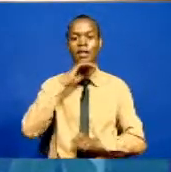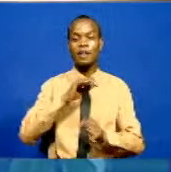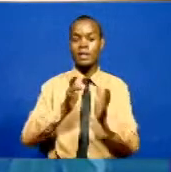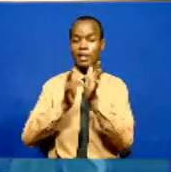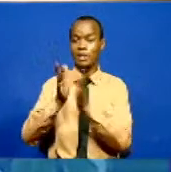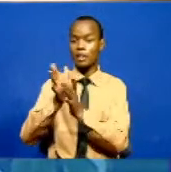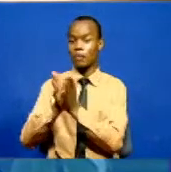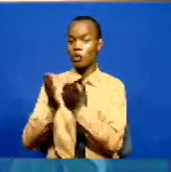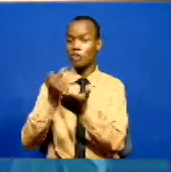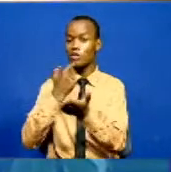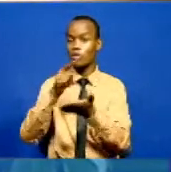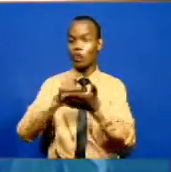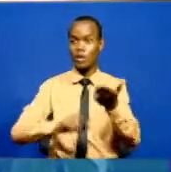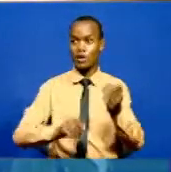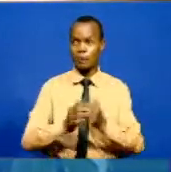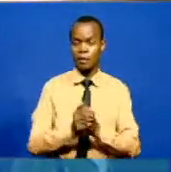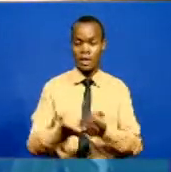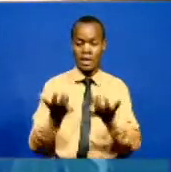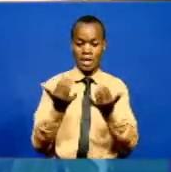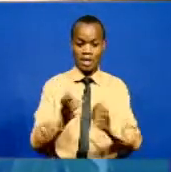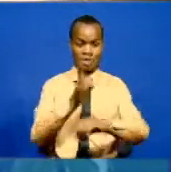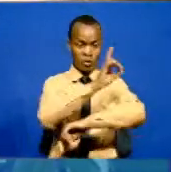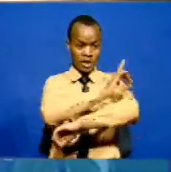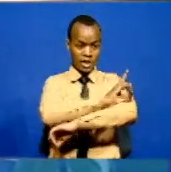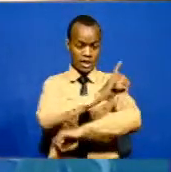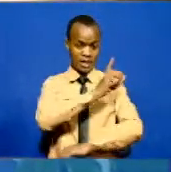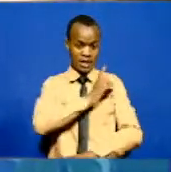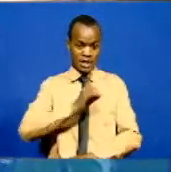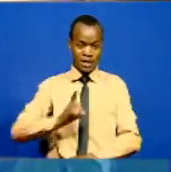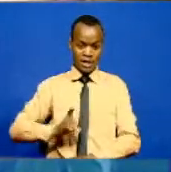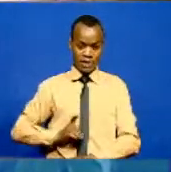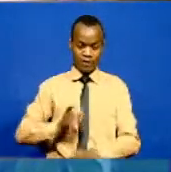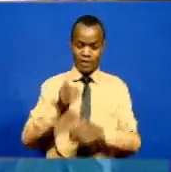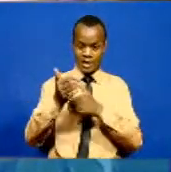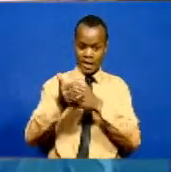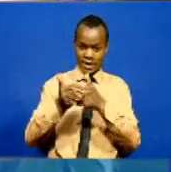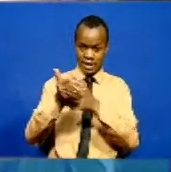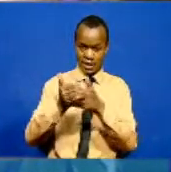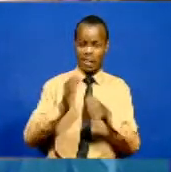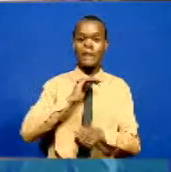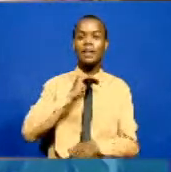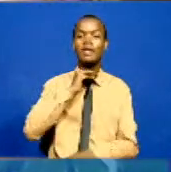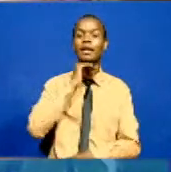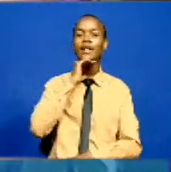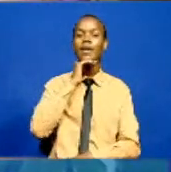1. Now the days of David drew near that he should die.